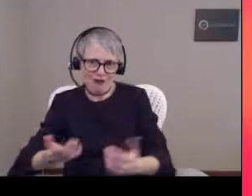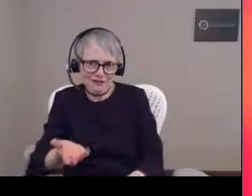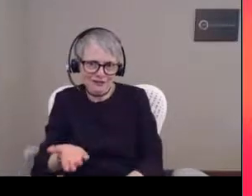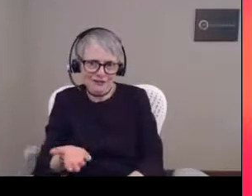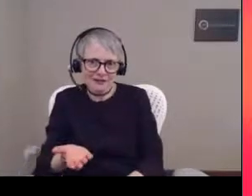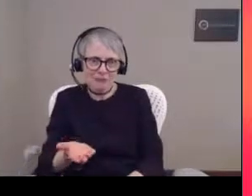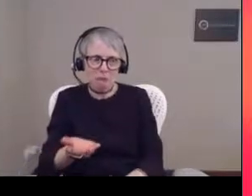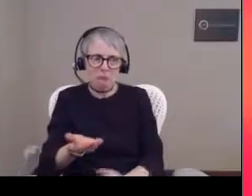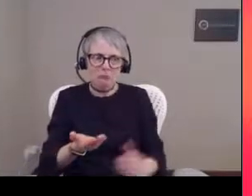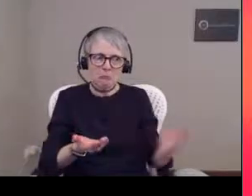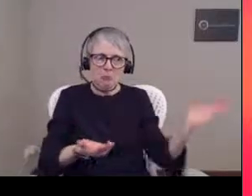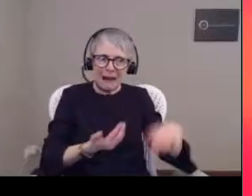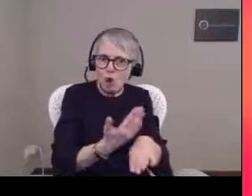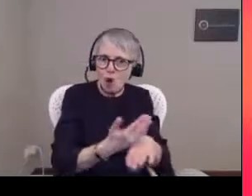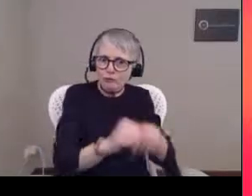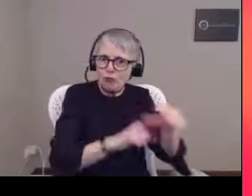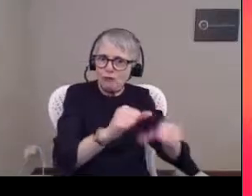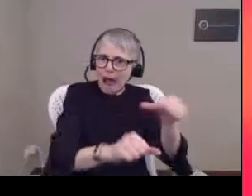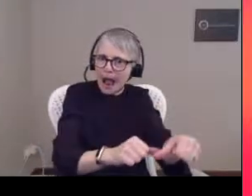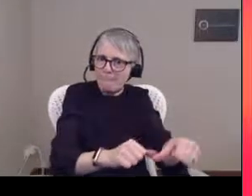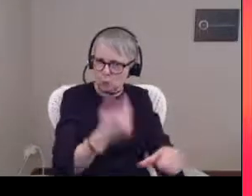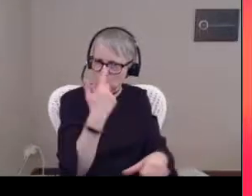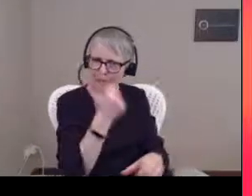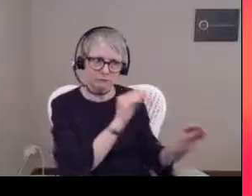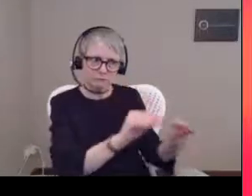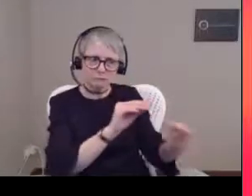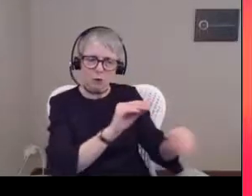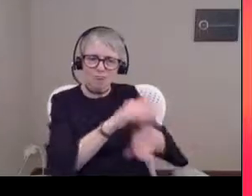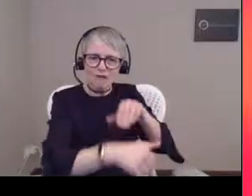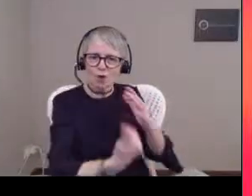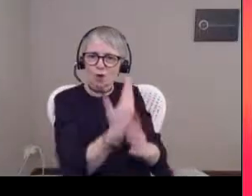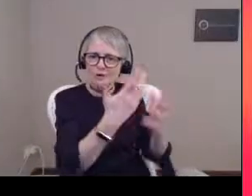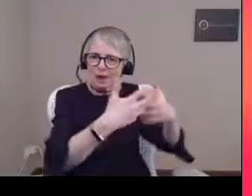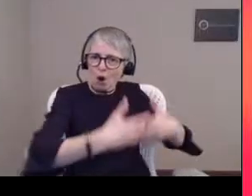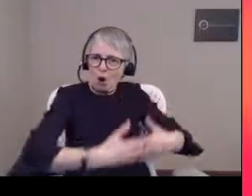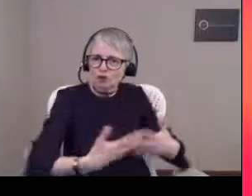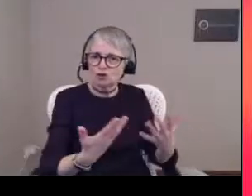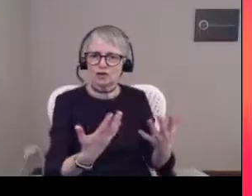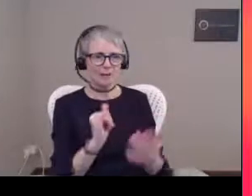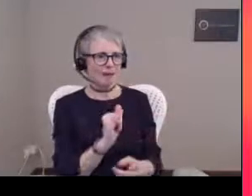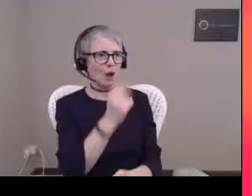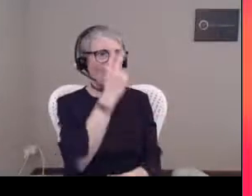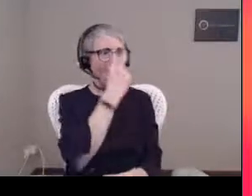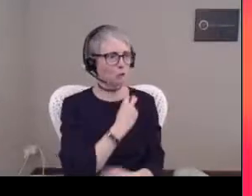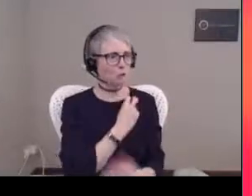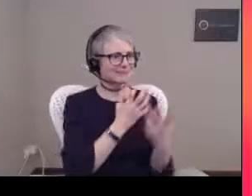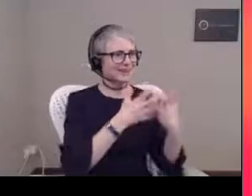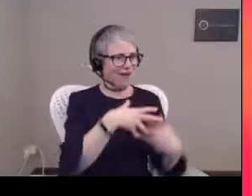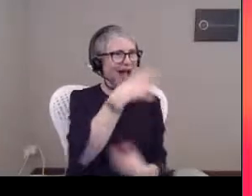help candidates learn about the new technology that's used at ITV that they might need to become familiar with?